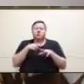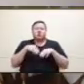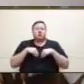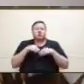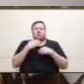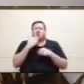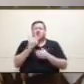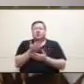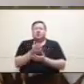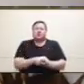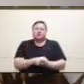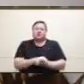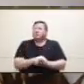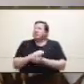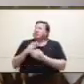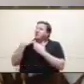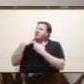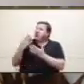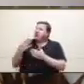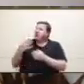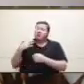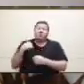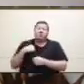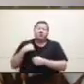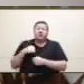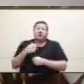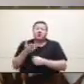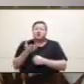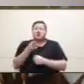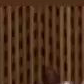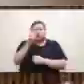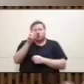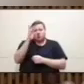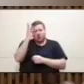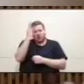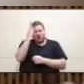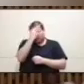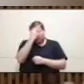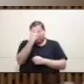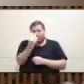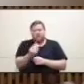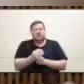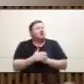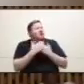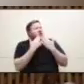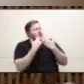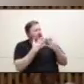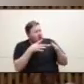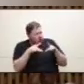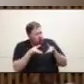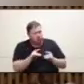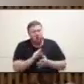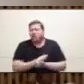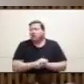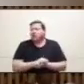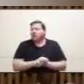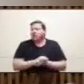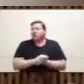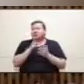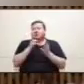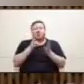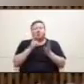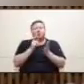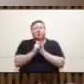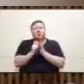you. Thank you. Municipality, in 2 minutes. Thank you, Chair. Chair, you will also note